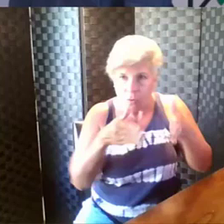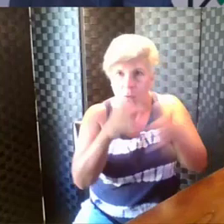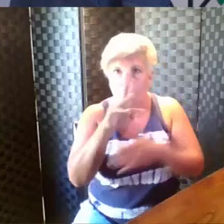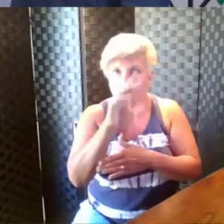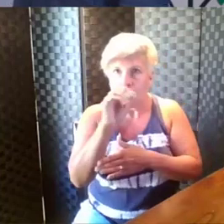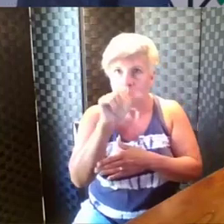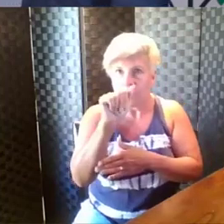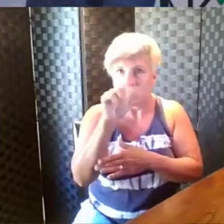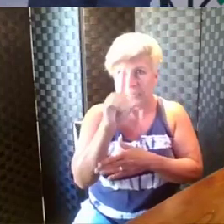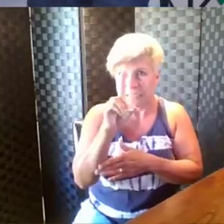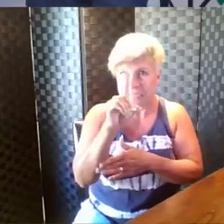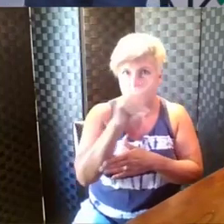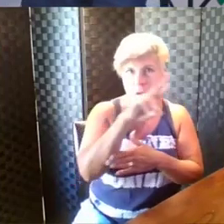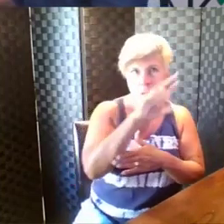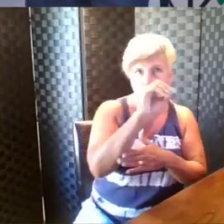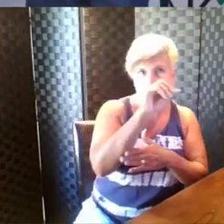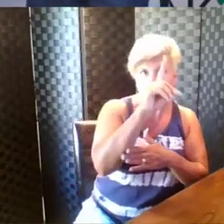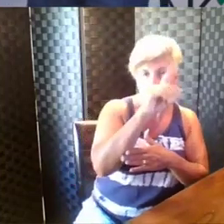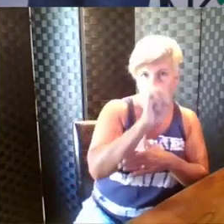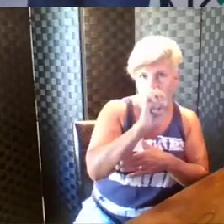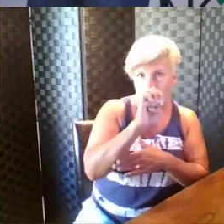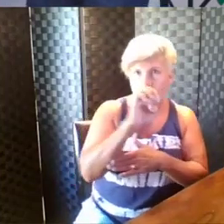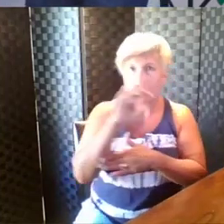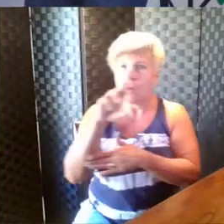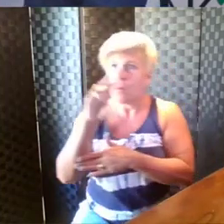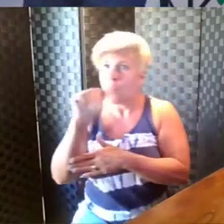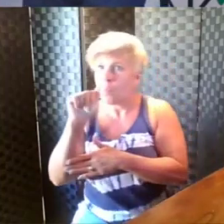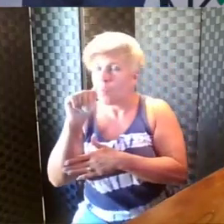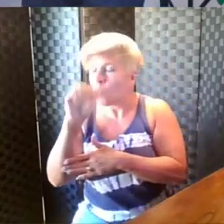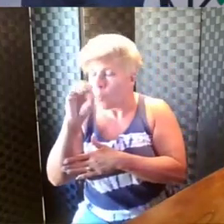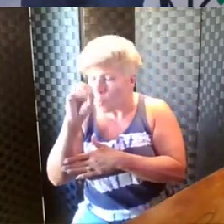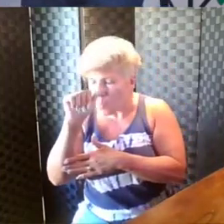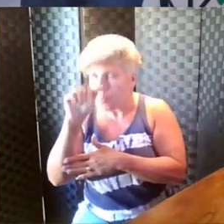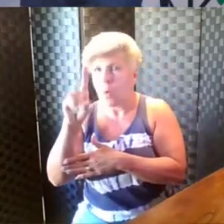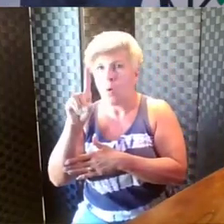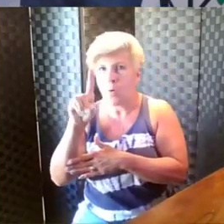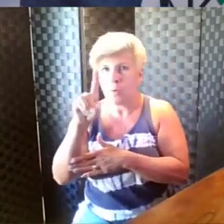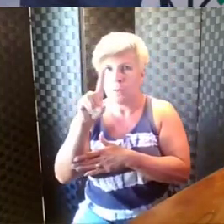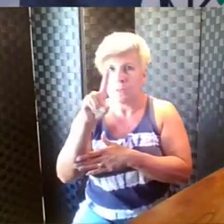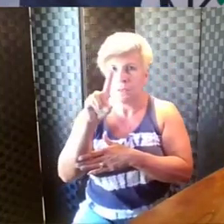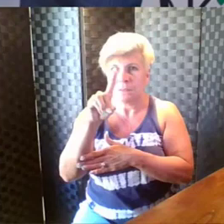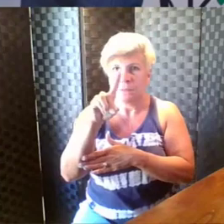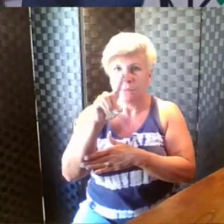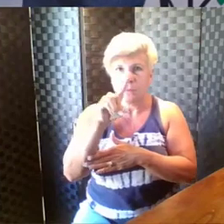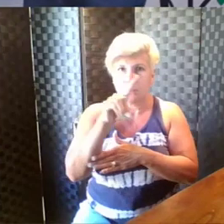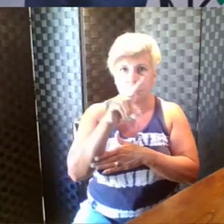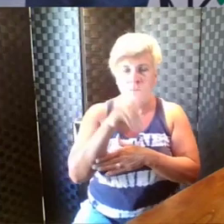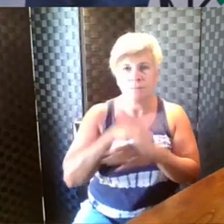road, R-O-A-D. So they're riding their bikes down the road.